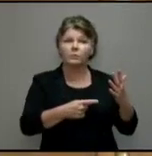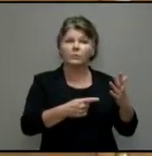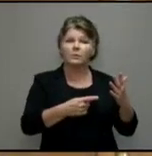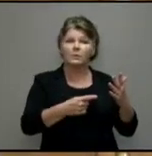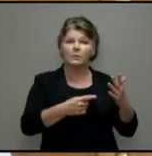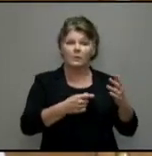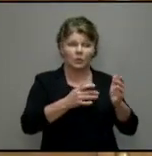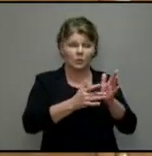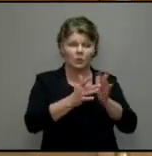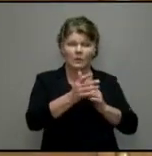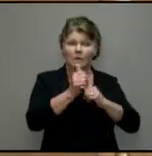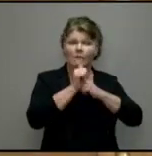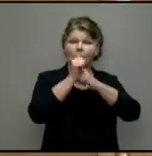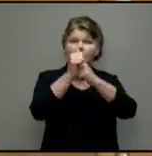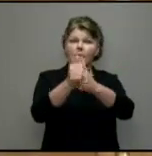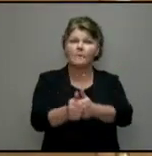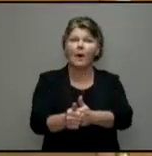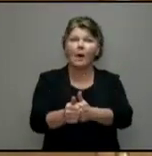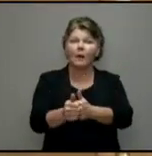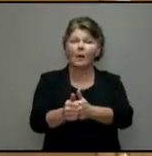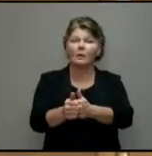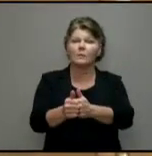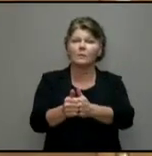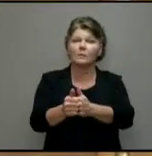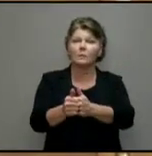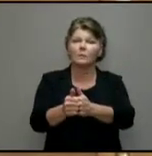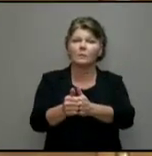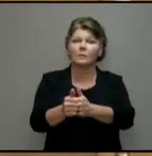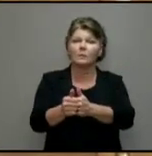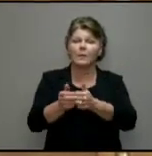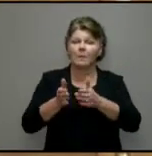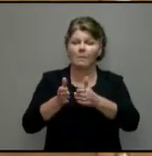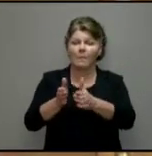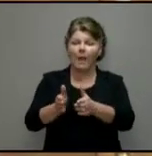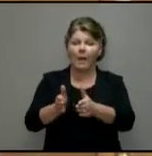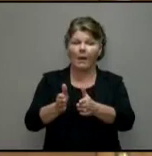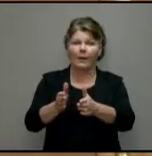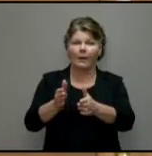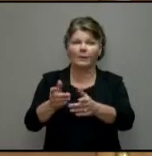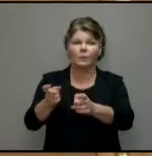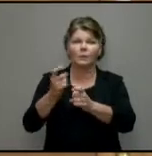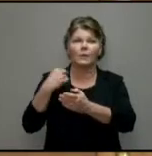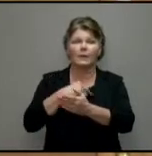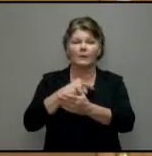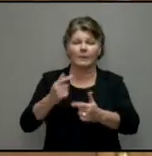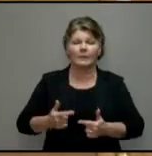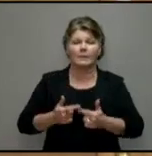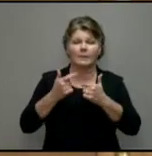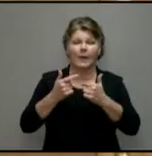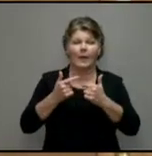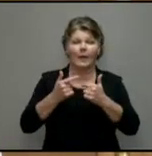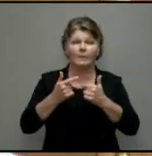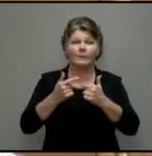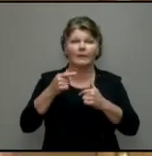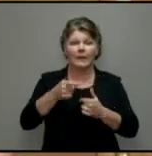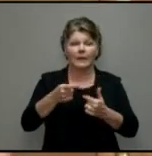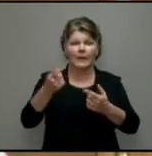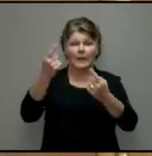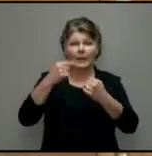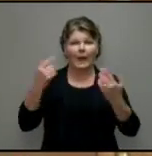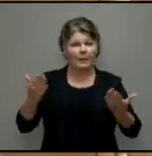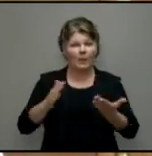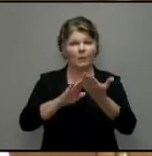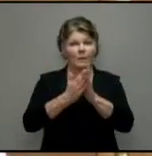Jesus followed on his path to give us life when he became to be our Savior. We can't